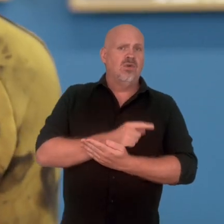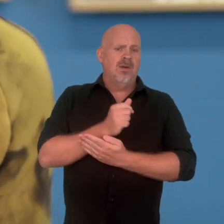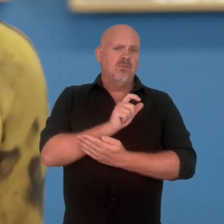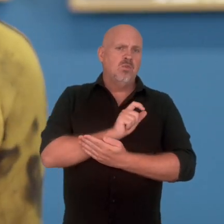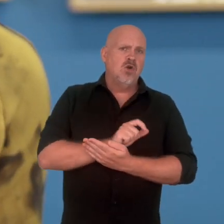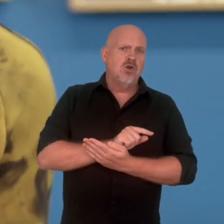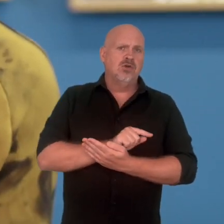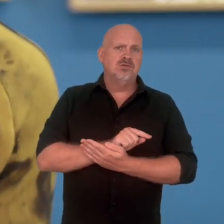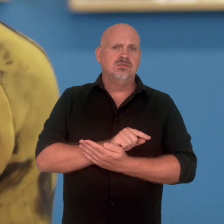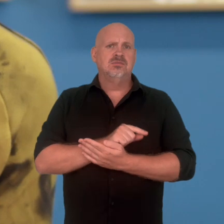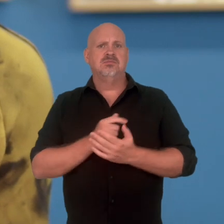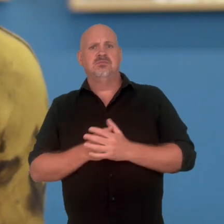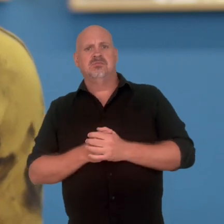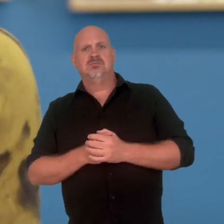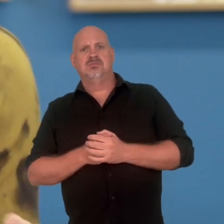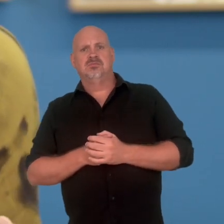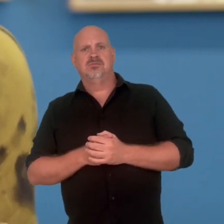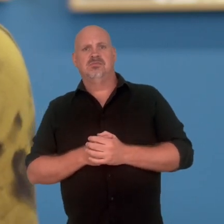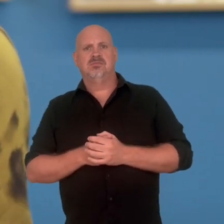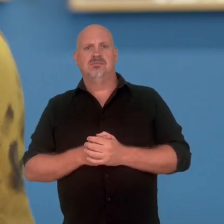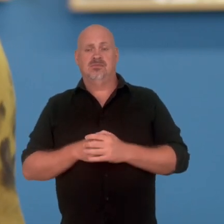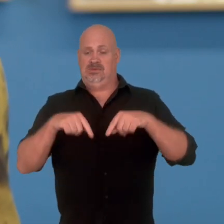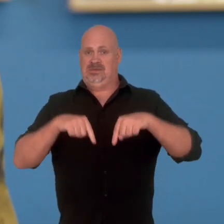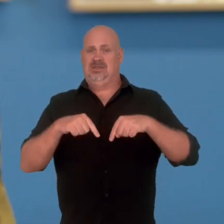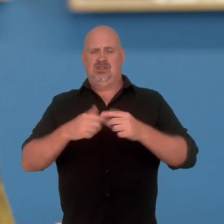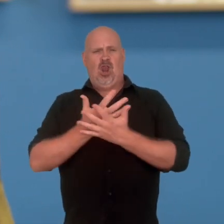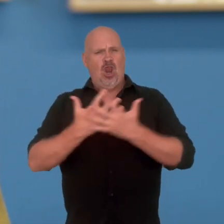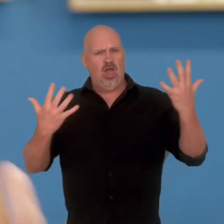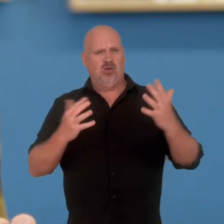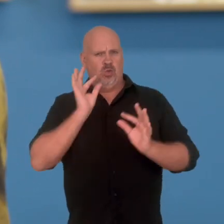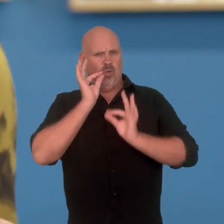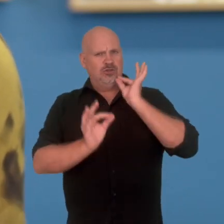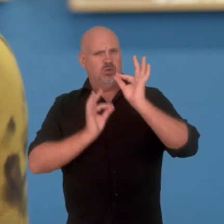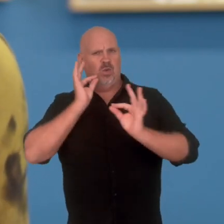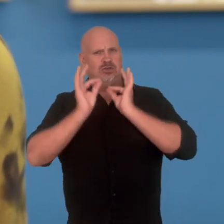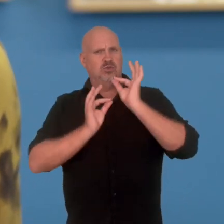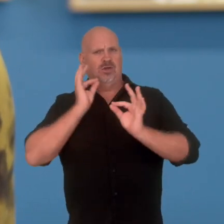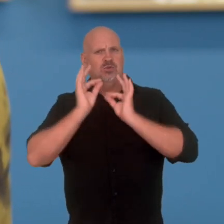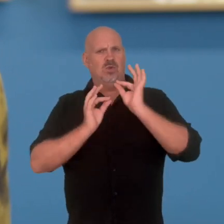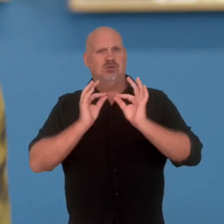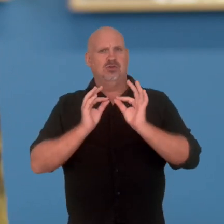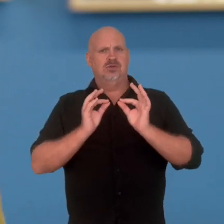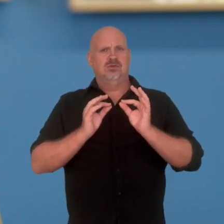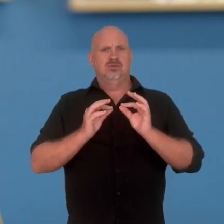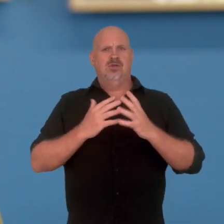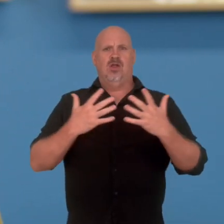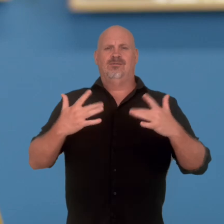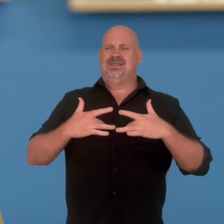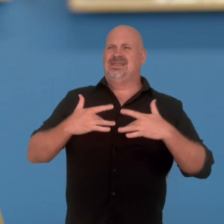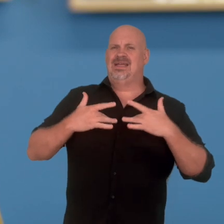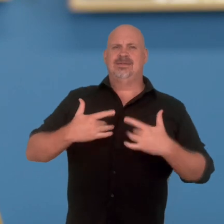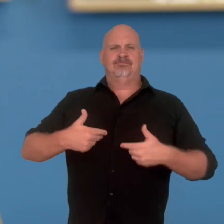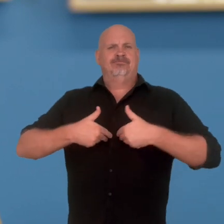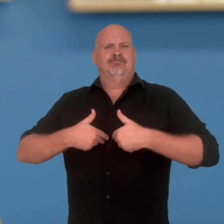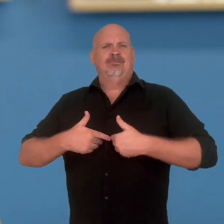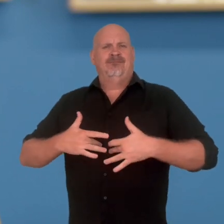know, this approach requires a lot of questioning, it's a lot of sensing, it's a lot of feeling, and